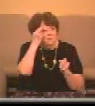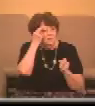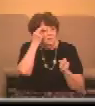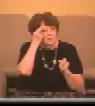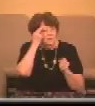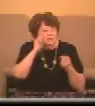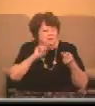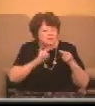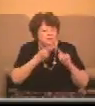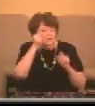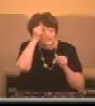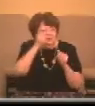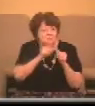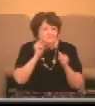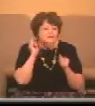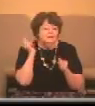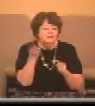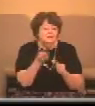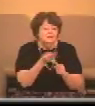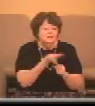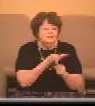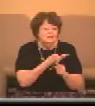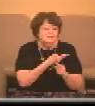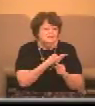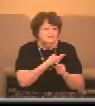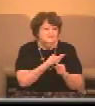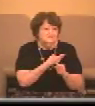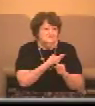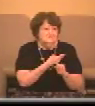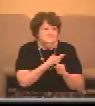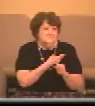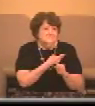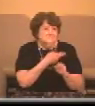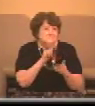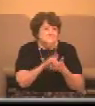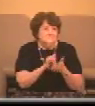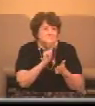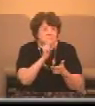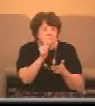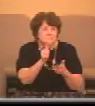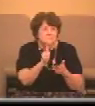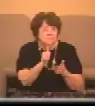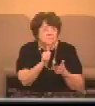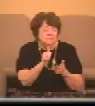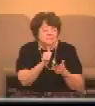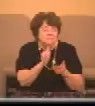know that pain reminds this heart that this is not.